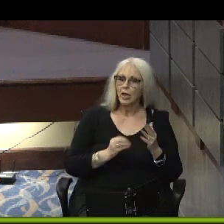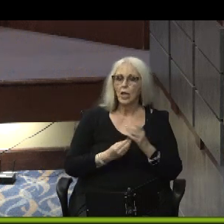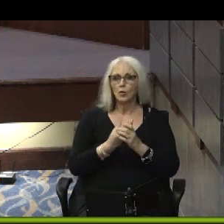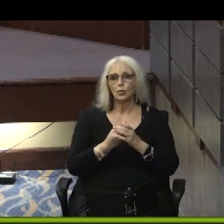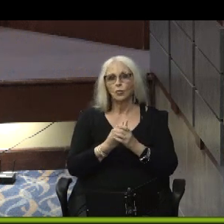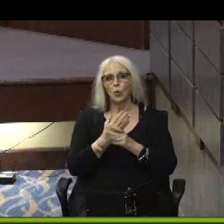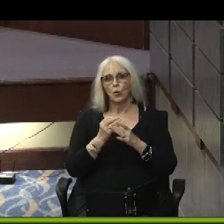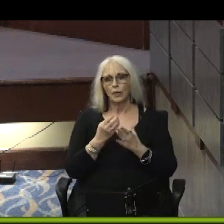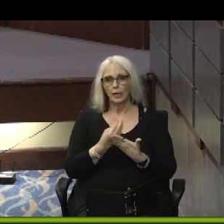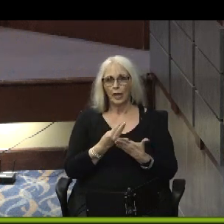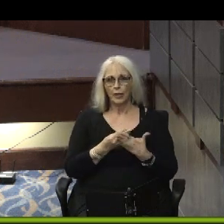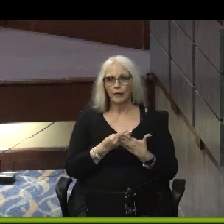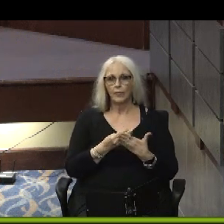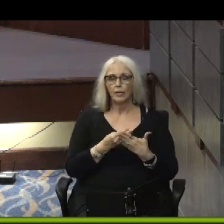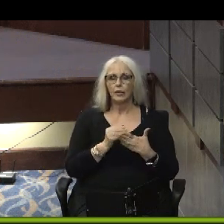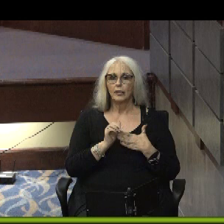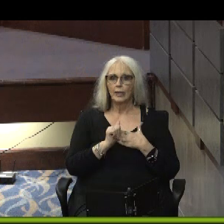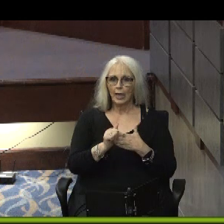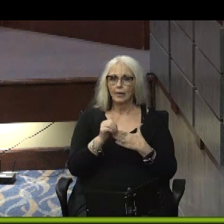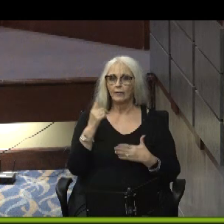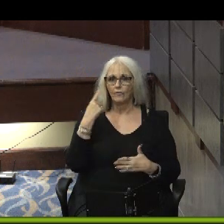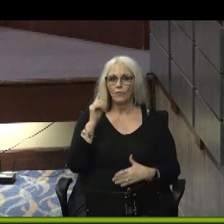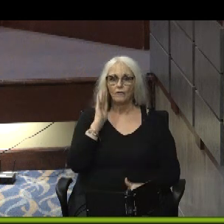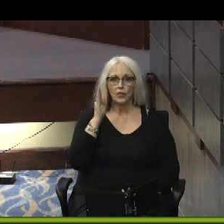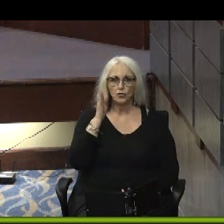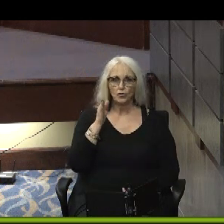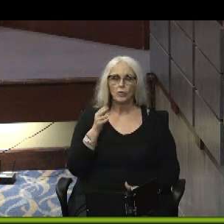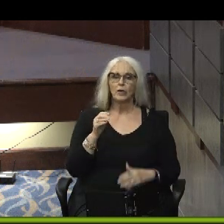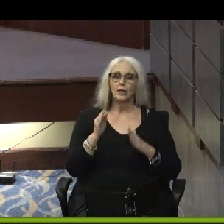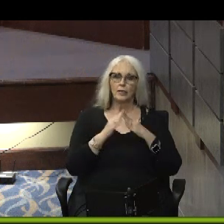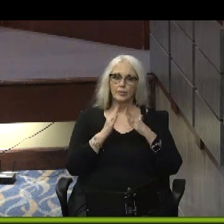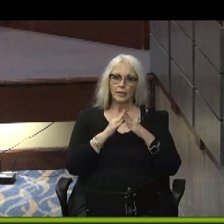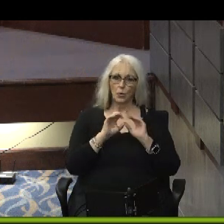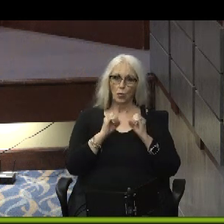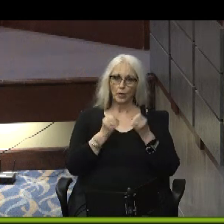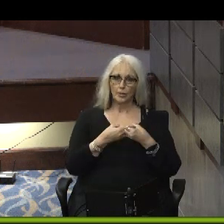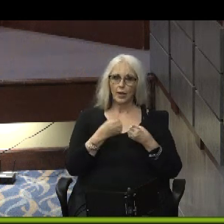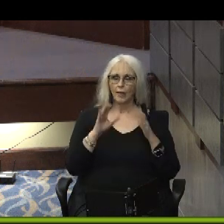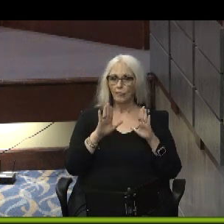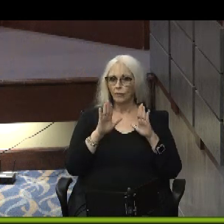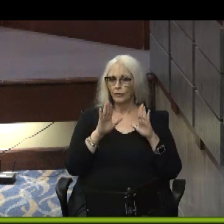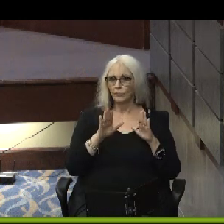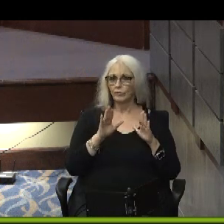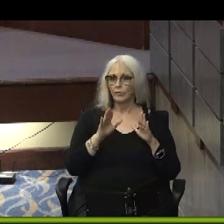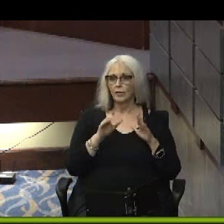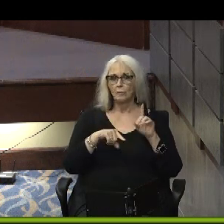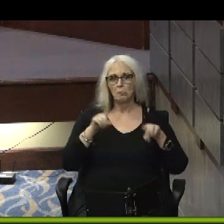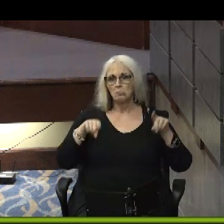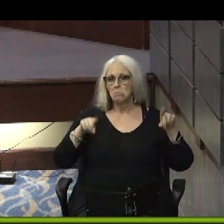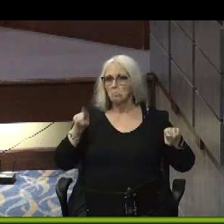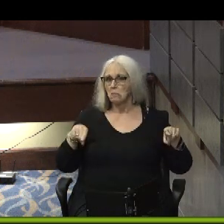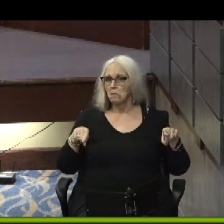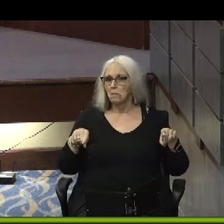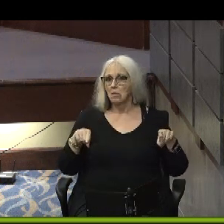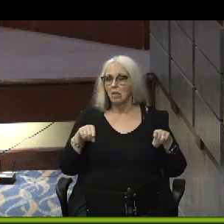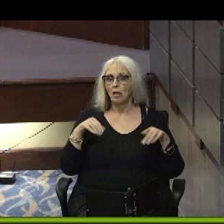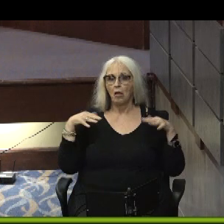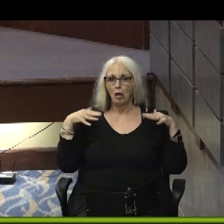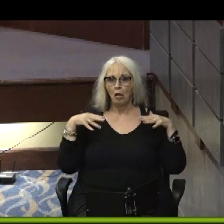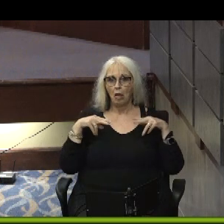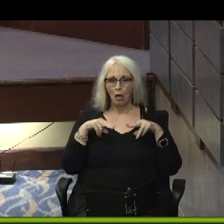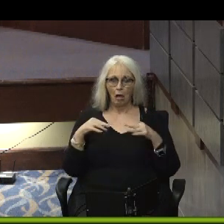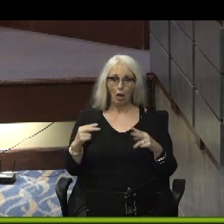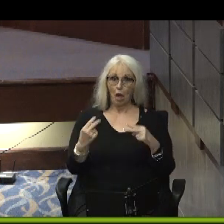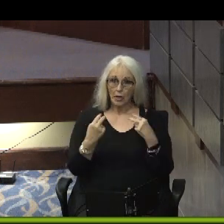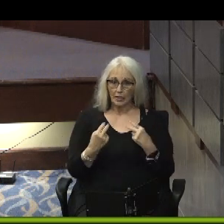our vision for the future. The city as an organization has a wide variety of audiences. The objective for this project is to create